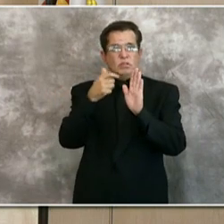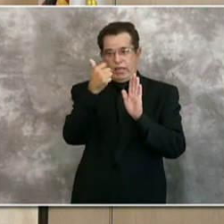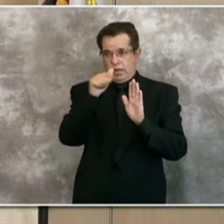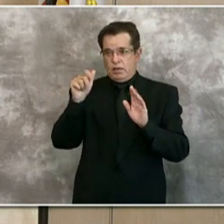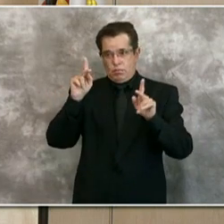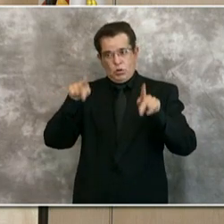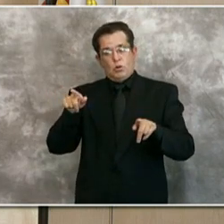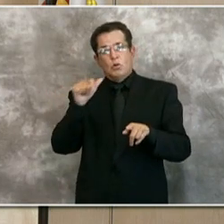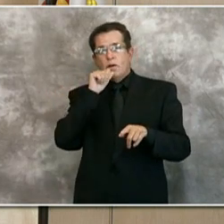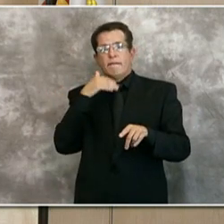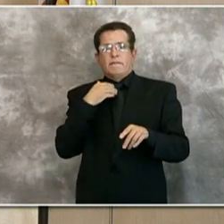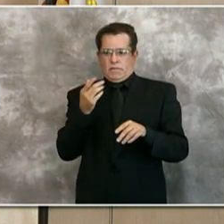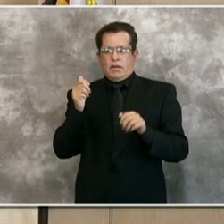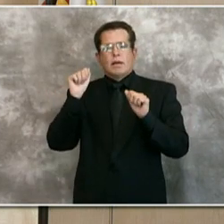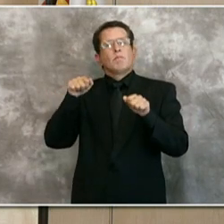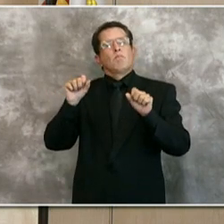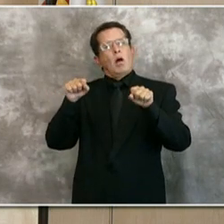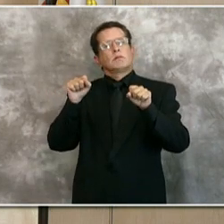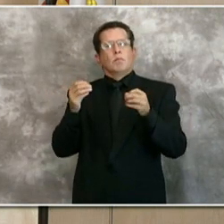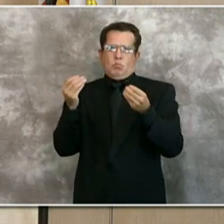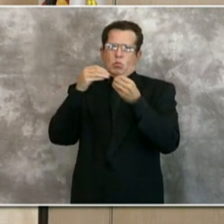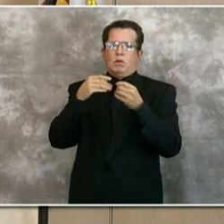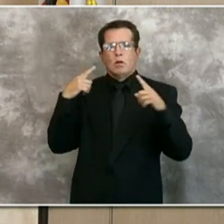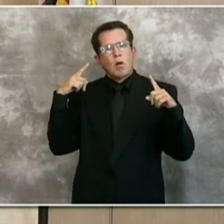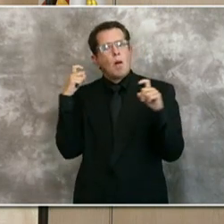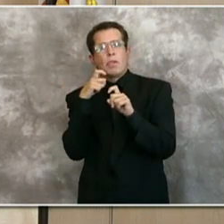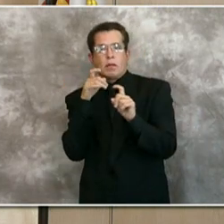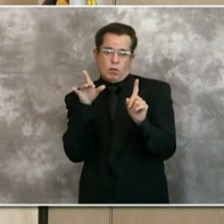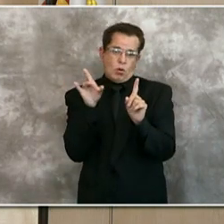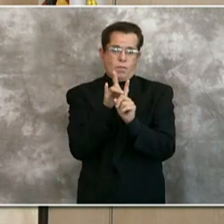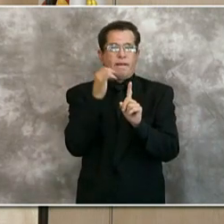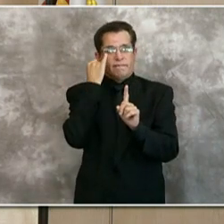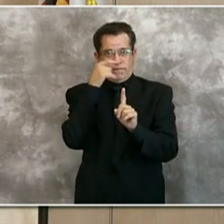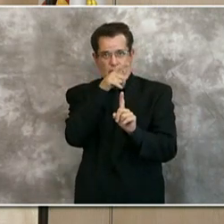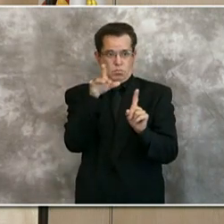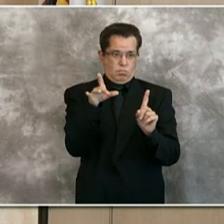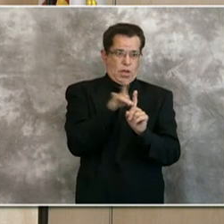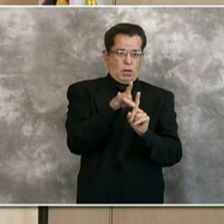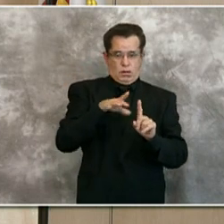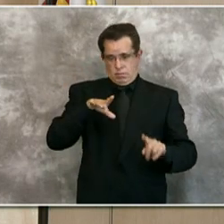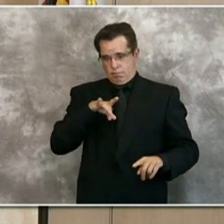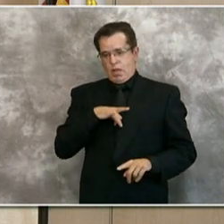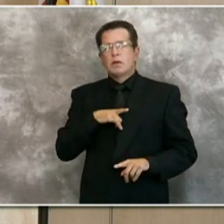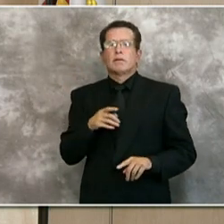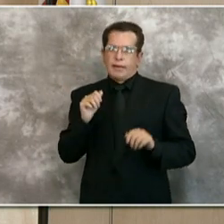more severe COVID-19 complications if they are infected.